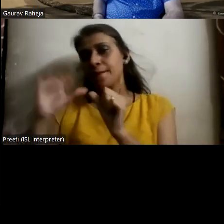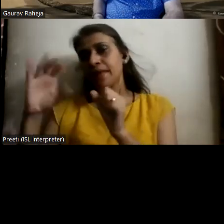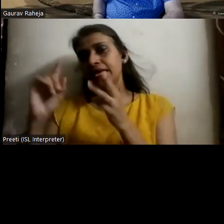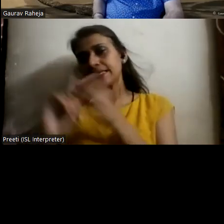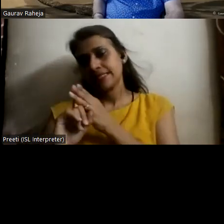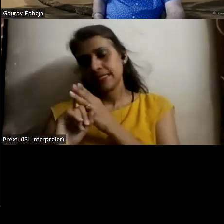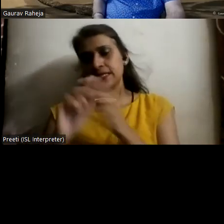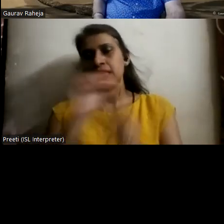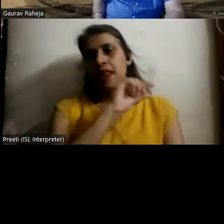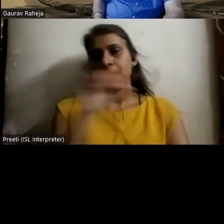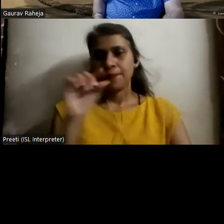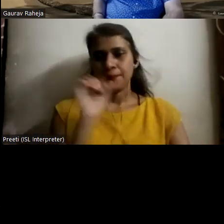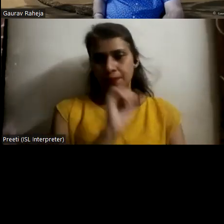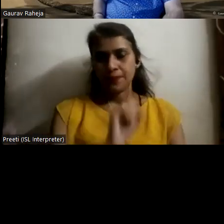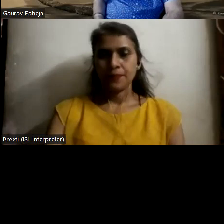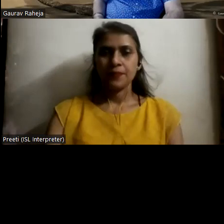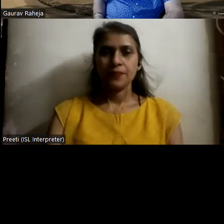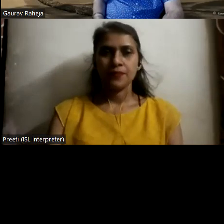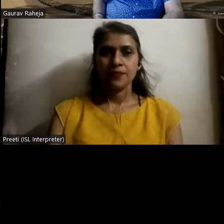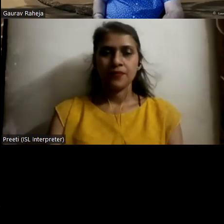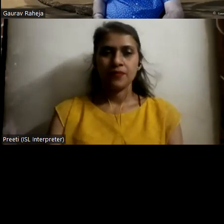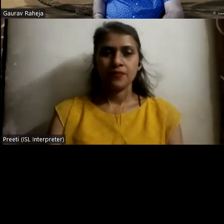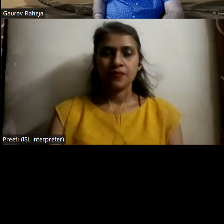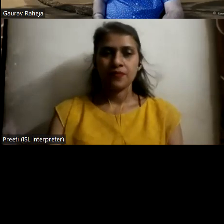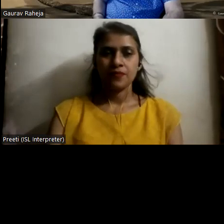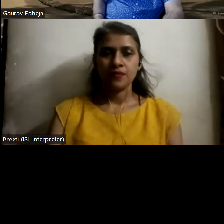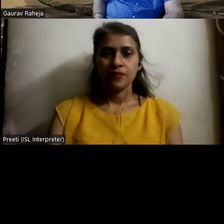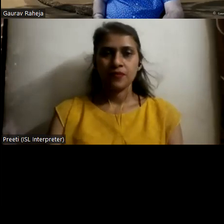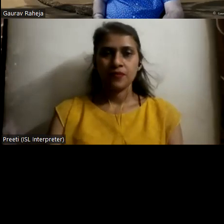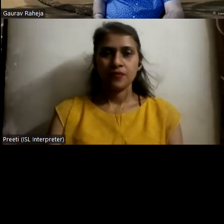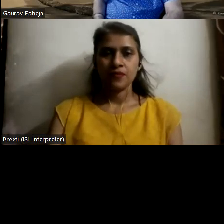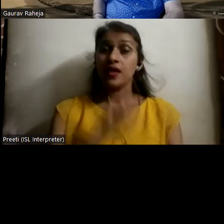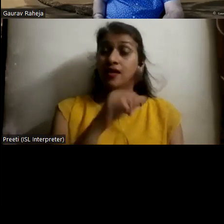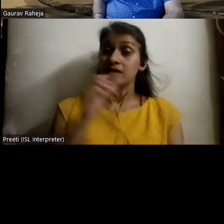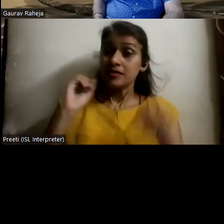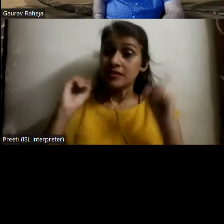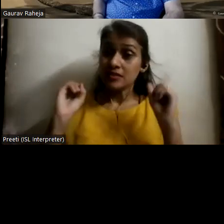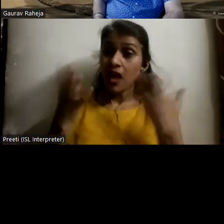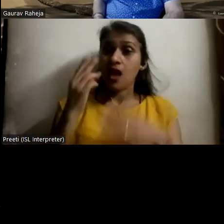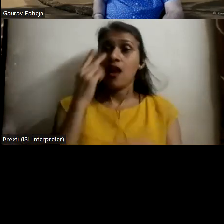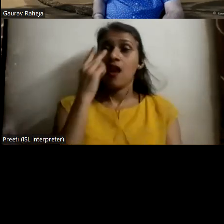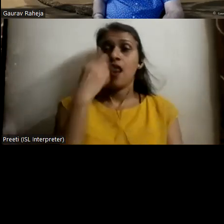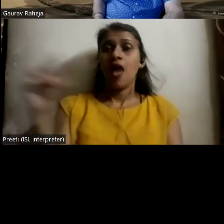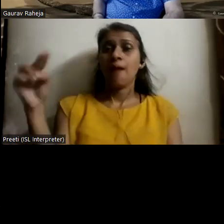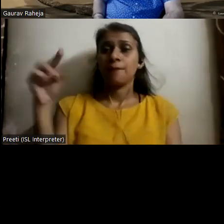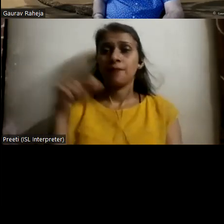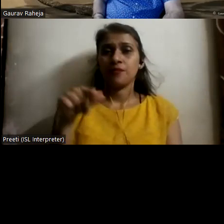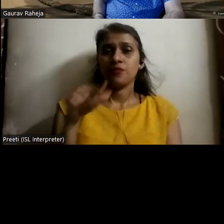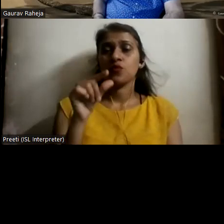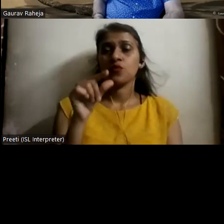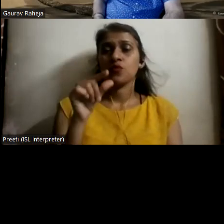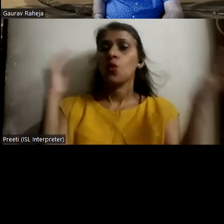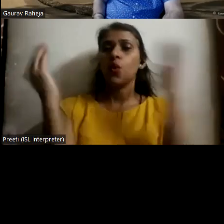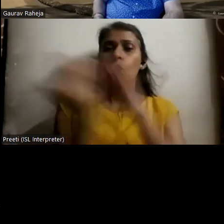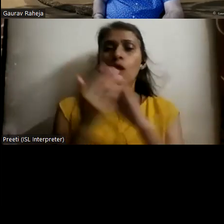Mays, whom we attribute as the father of this term called universal design. Please understand, the world till the